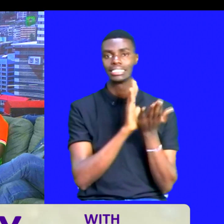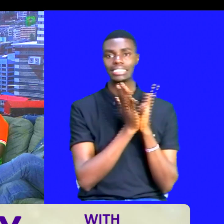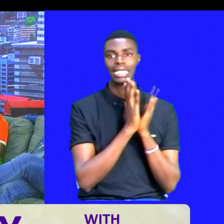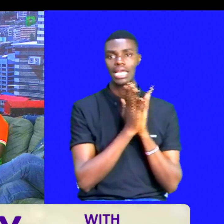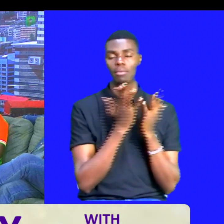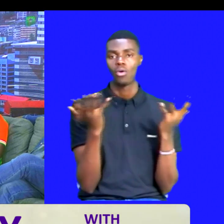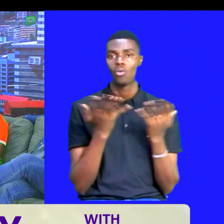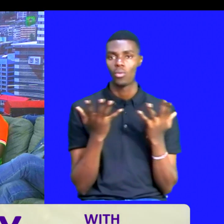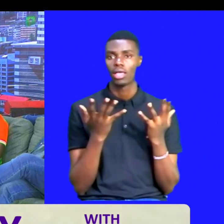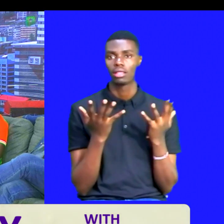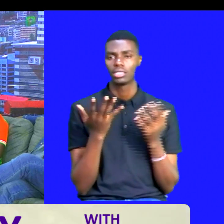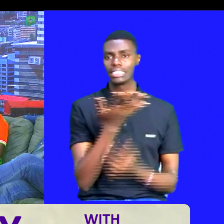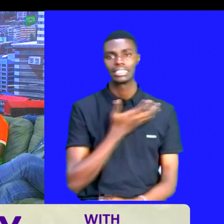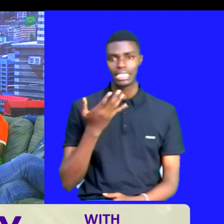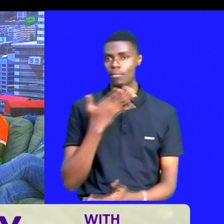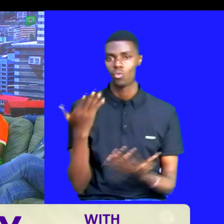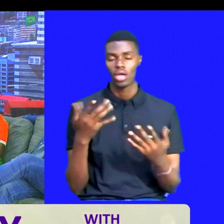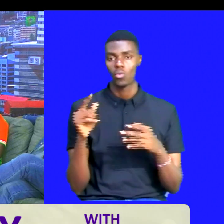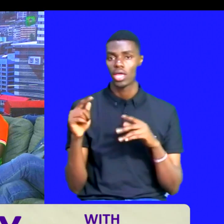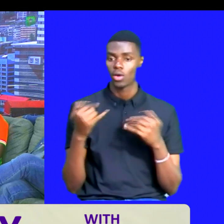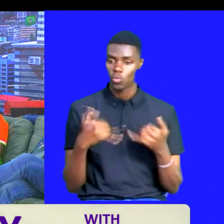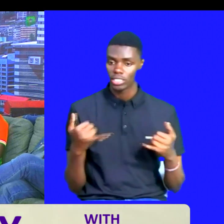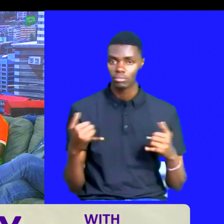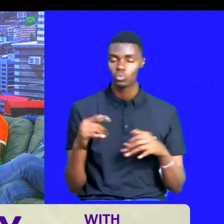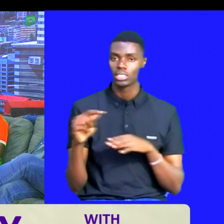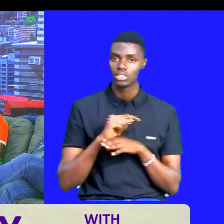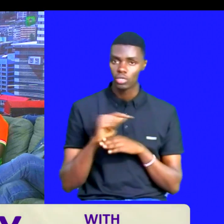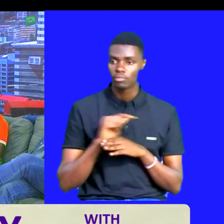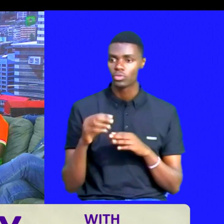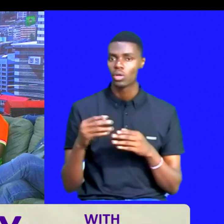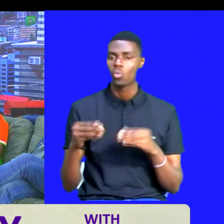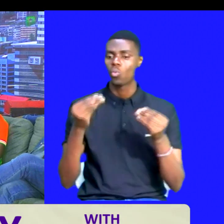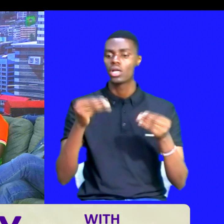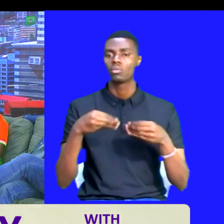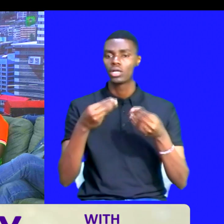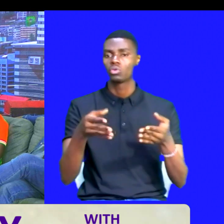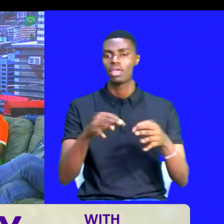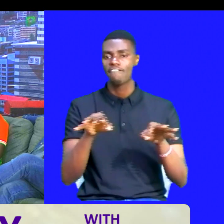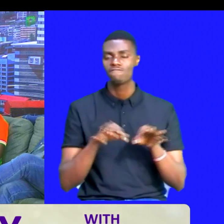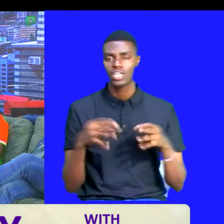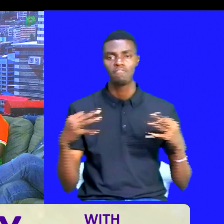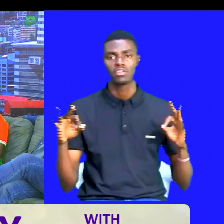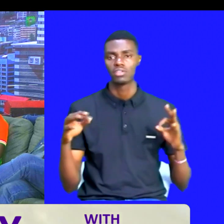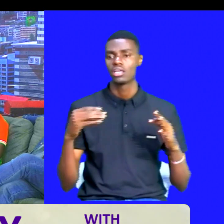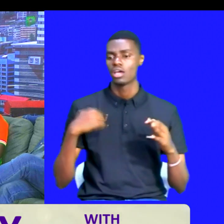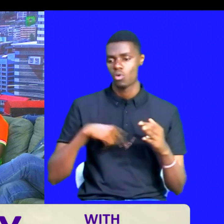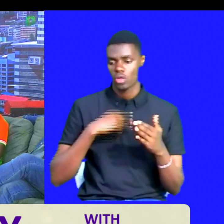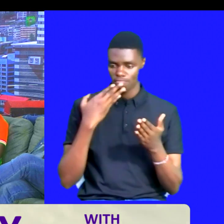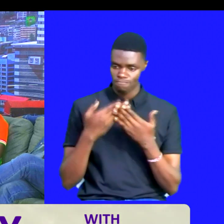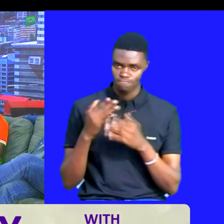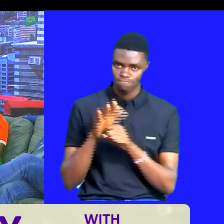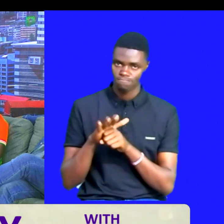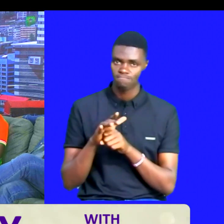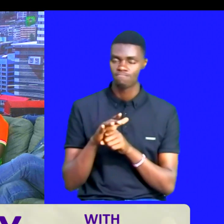train in the Parkland Sports Club. We go there for free of charge. Right. You know, they give us the facility for free of charge. You know, and we cannot thank them enough,